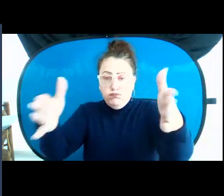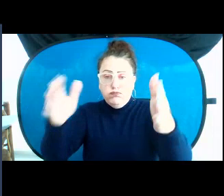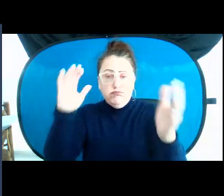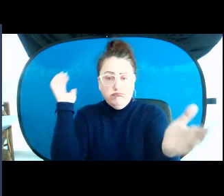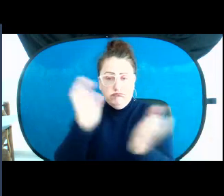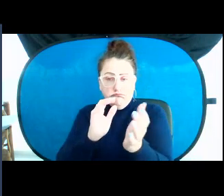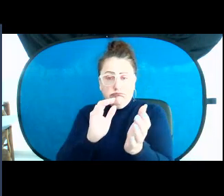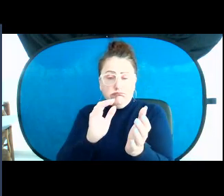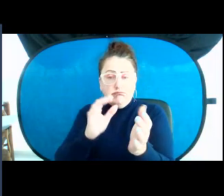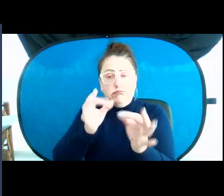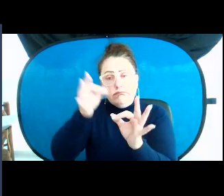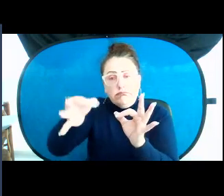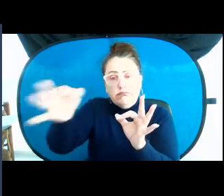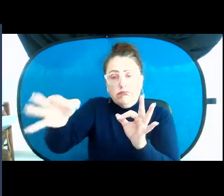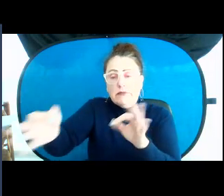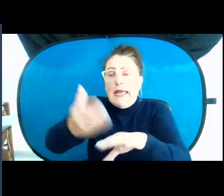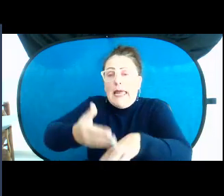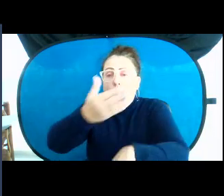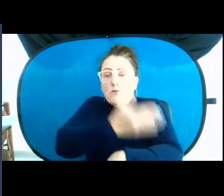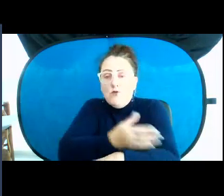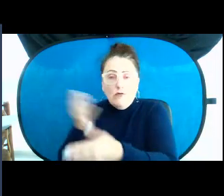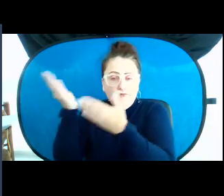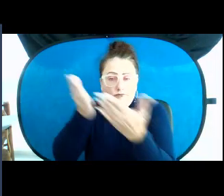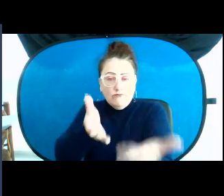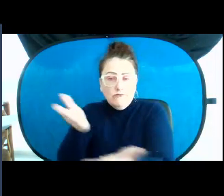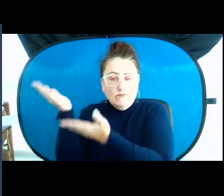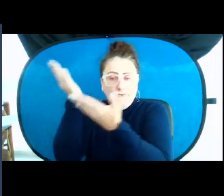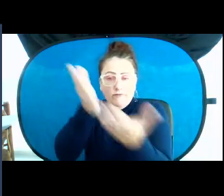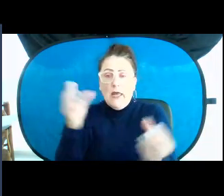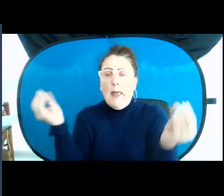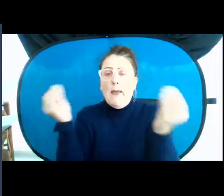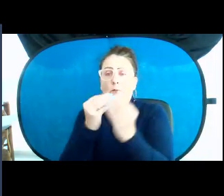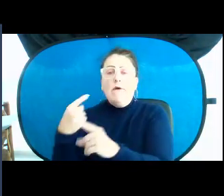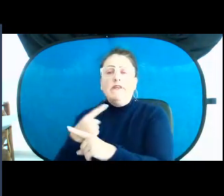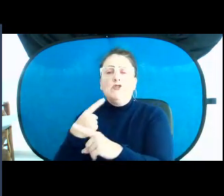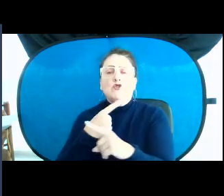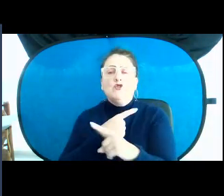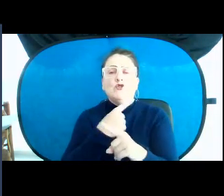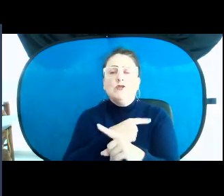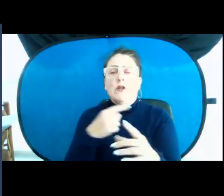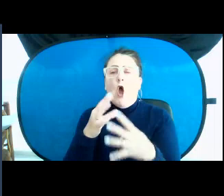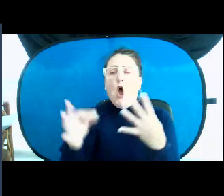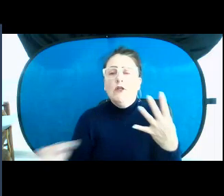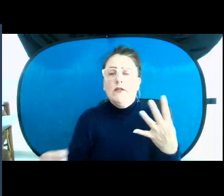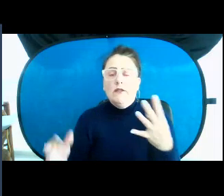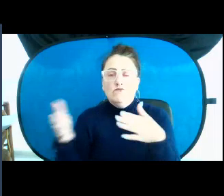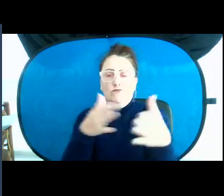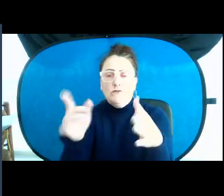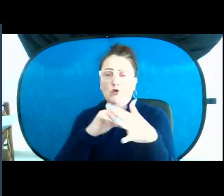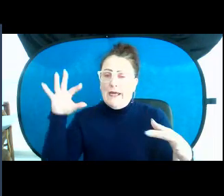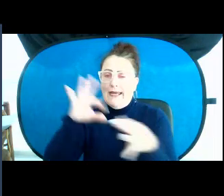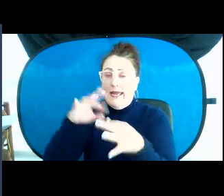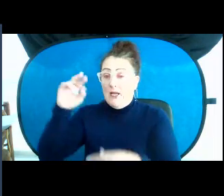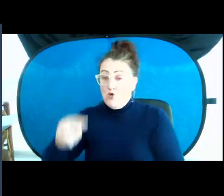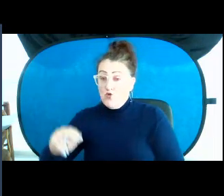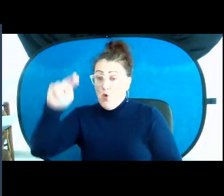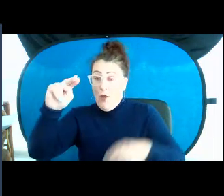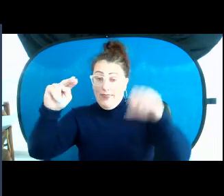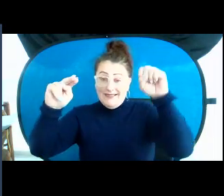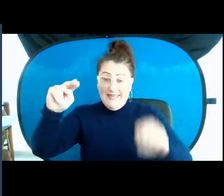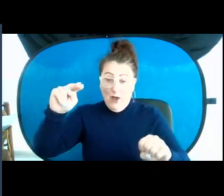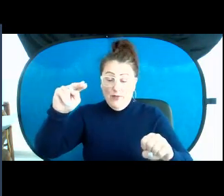and delays, improve goods movement, and provide a more efficient alternative route for north-south connectivity. And